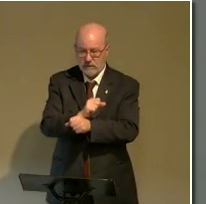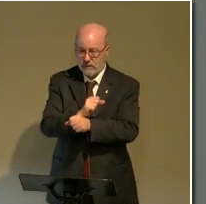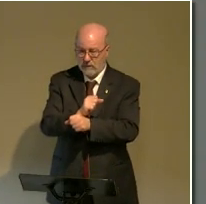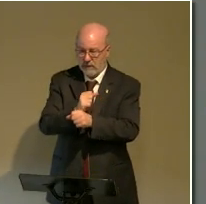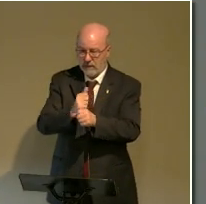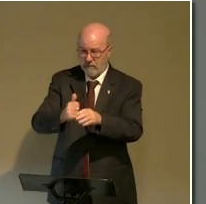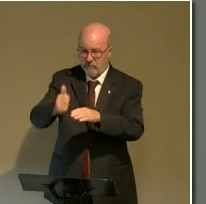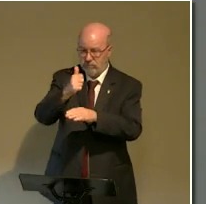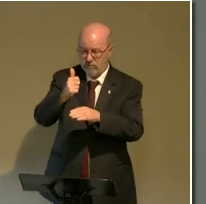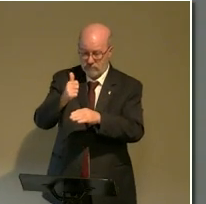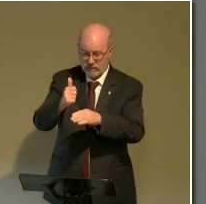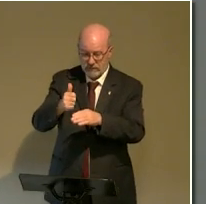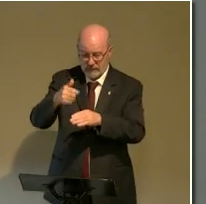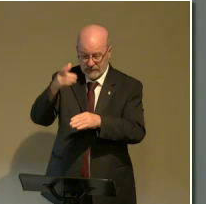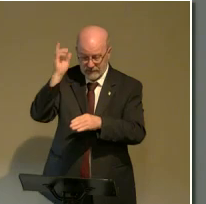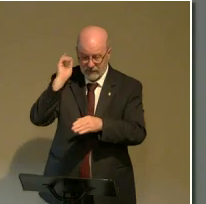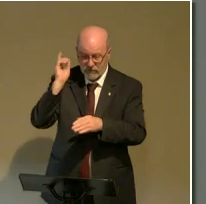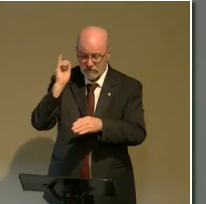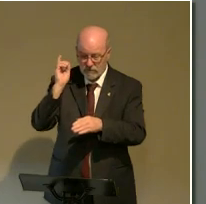okay?